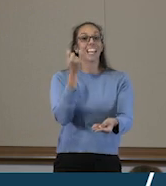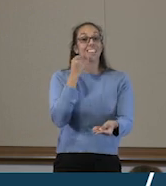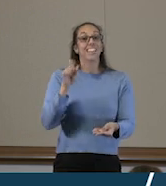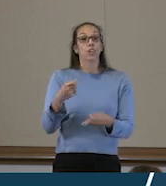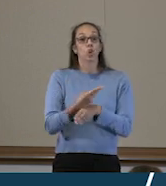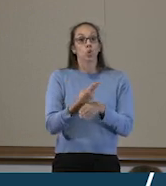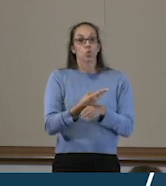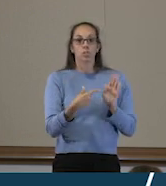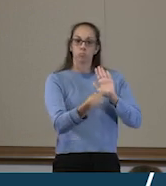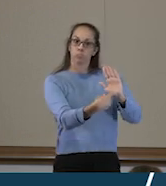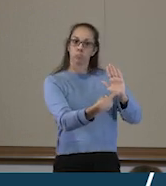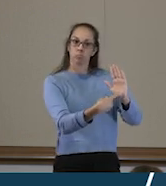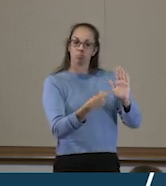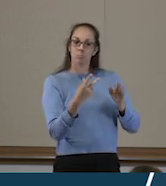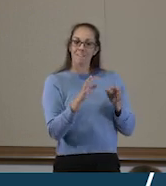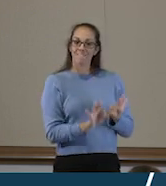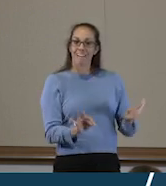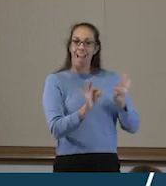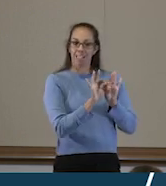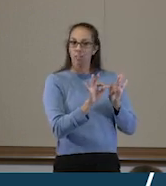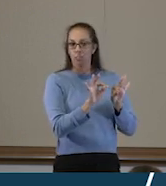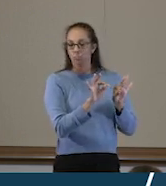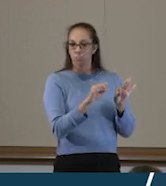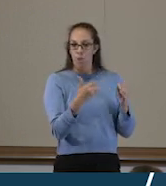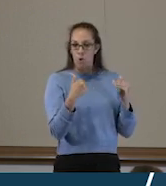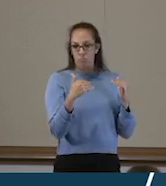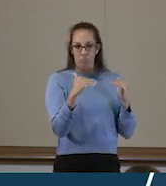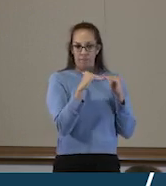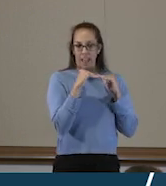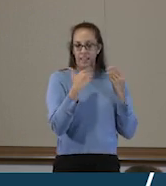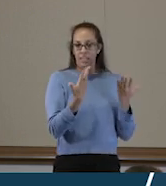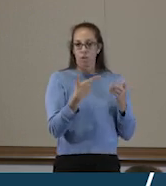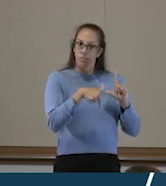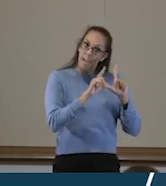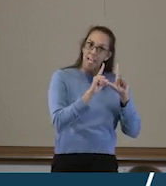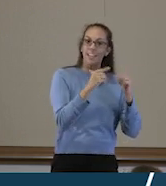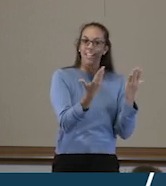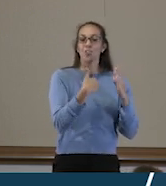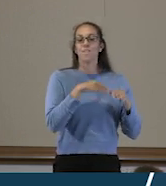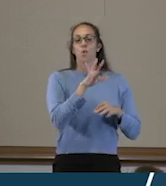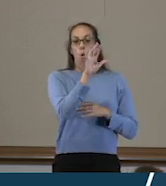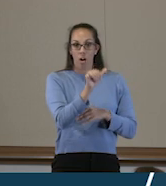in Florida, right? So if it's valid in Florida,